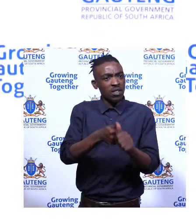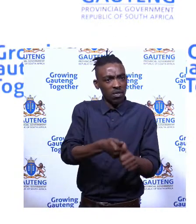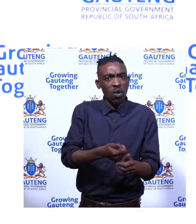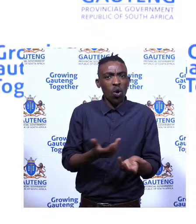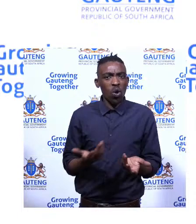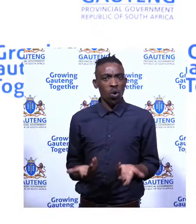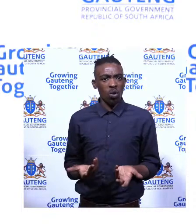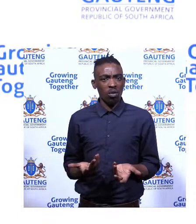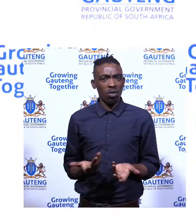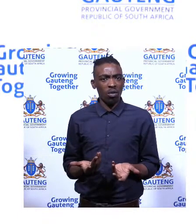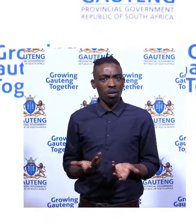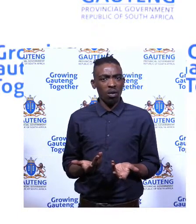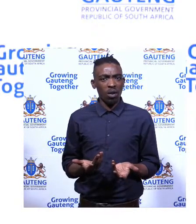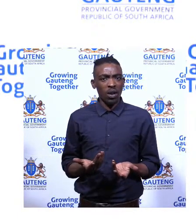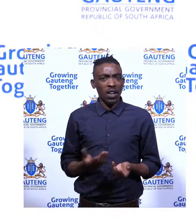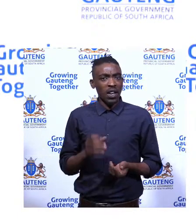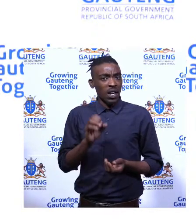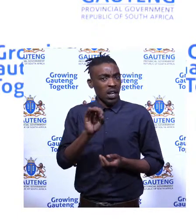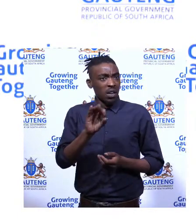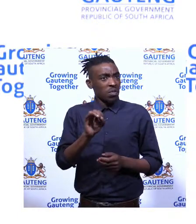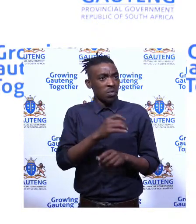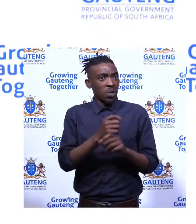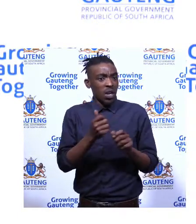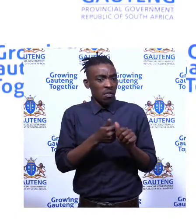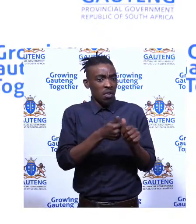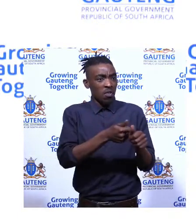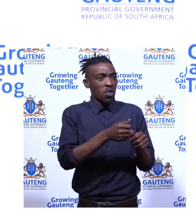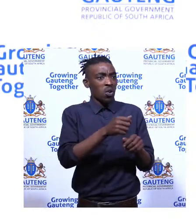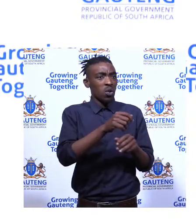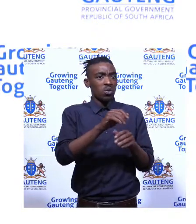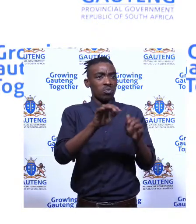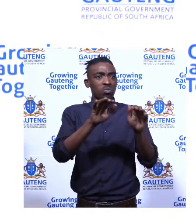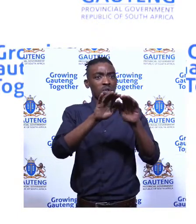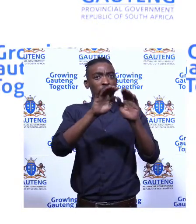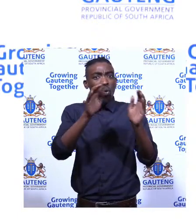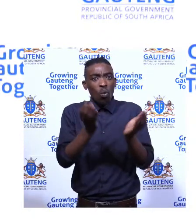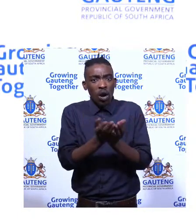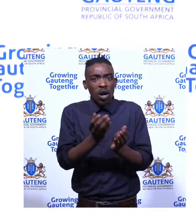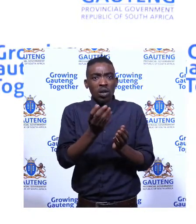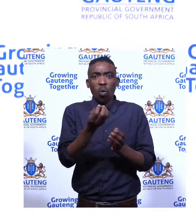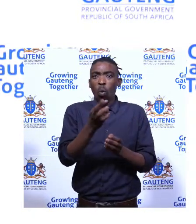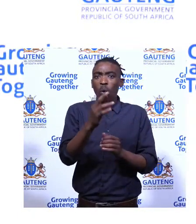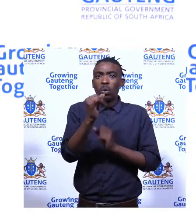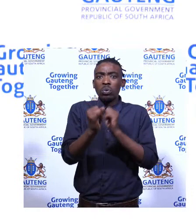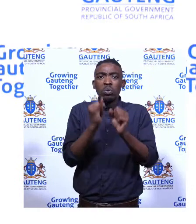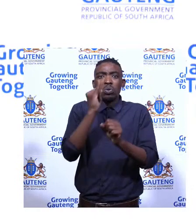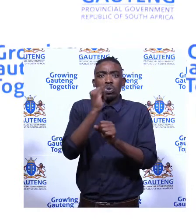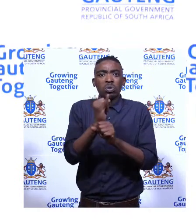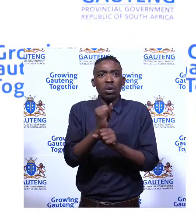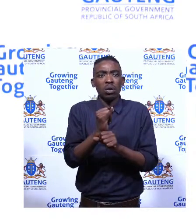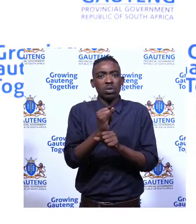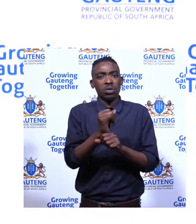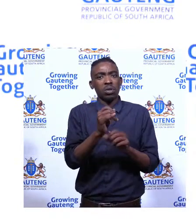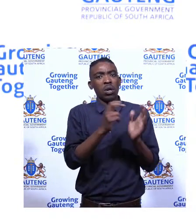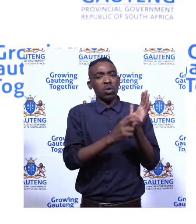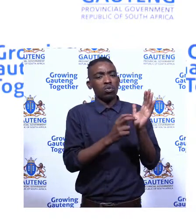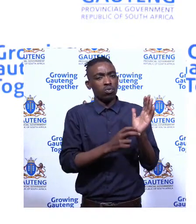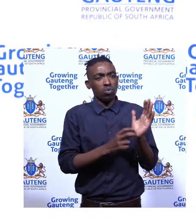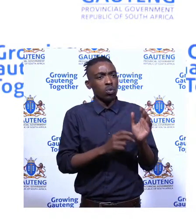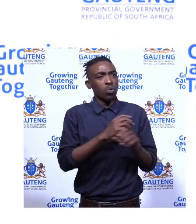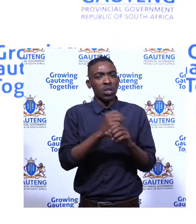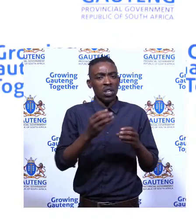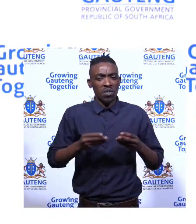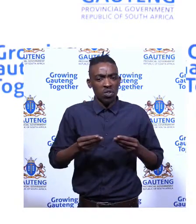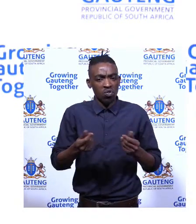may end up with a surge outside what the model says. The issue of